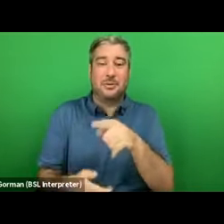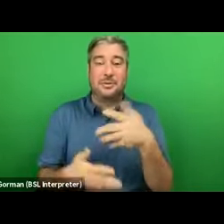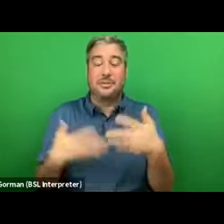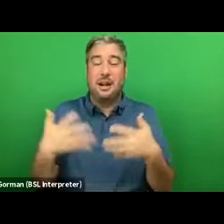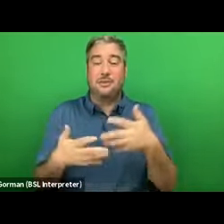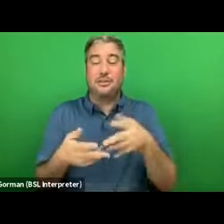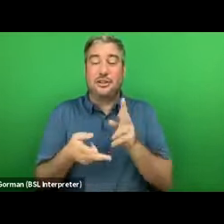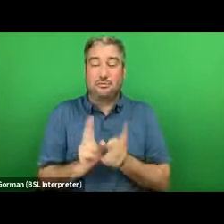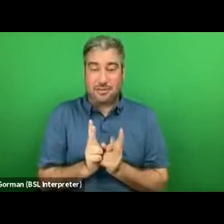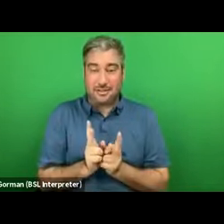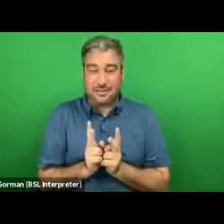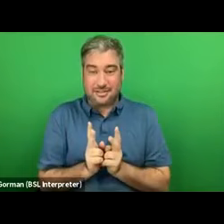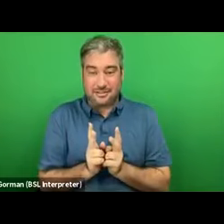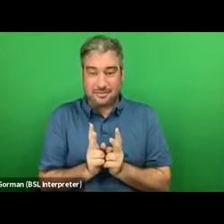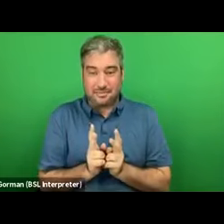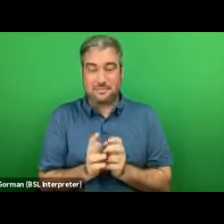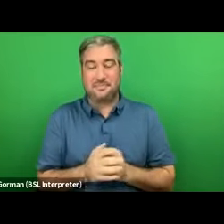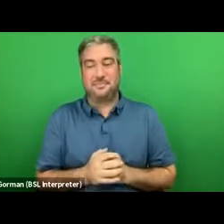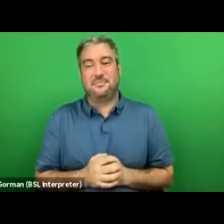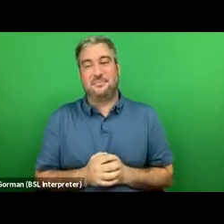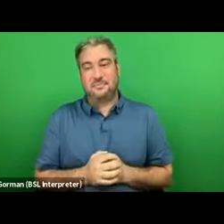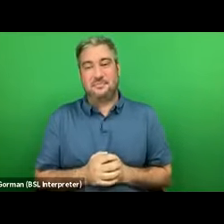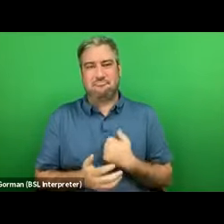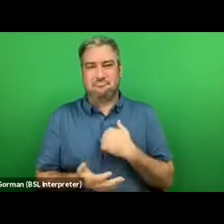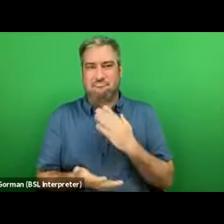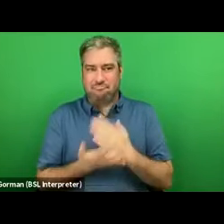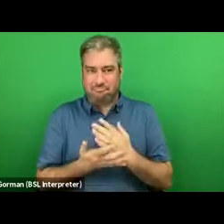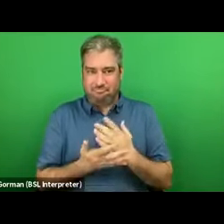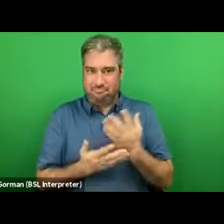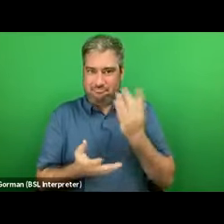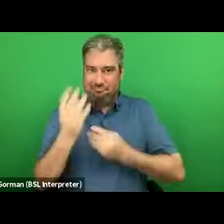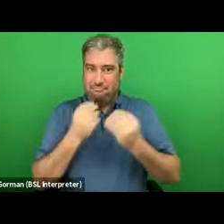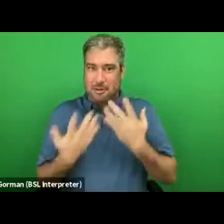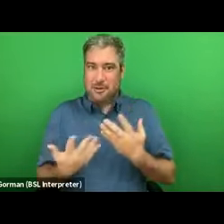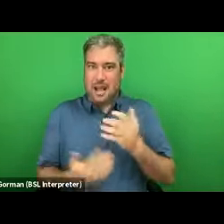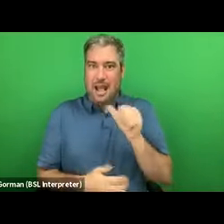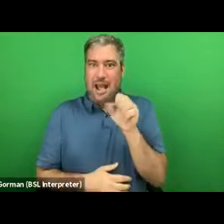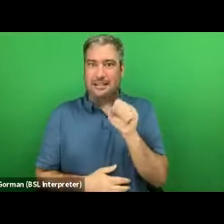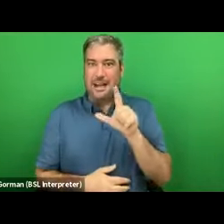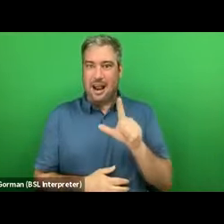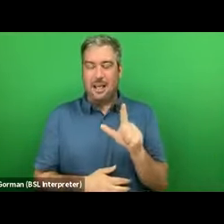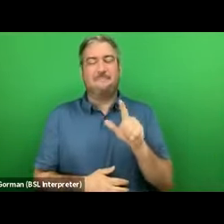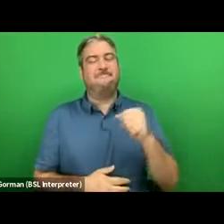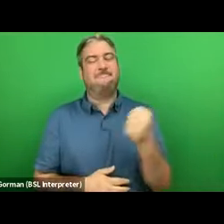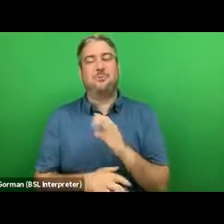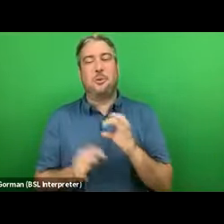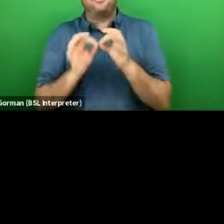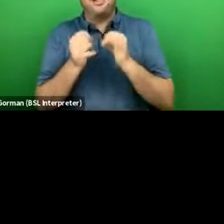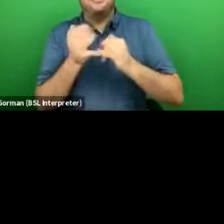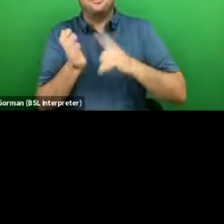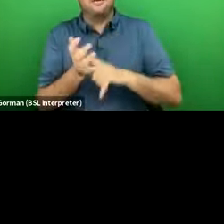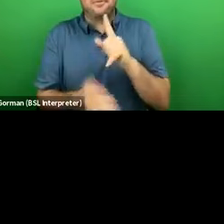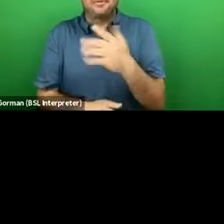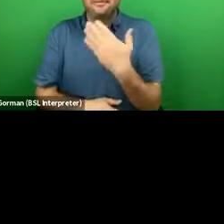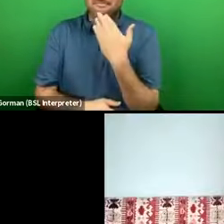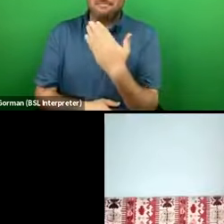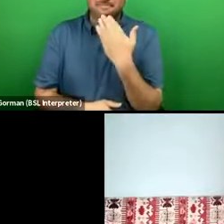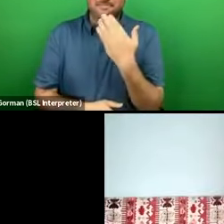ASL myself, unfortunately not BSL, but thank you very much to you and ASL. Thanks everyone.